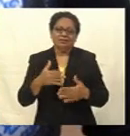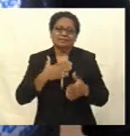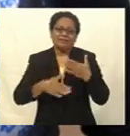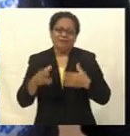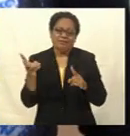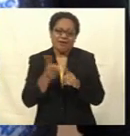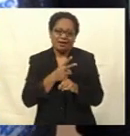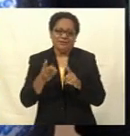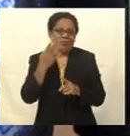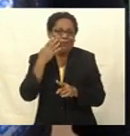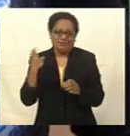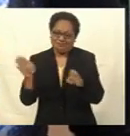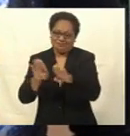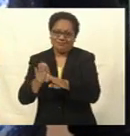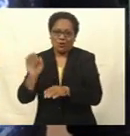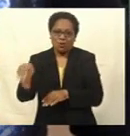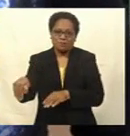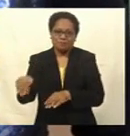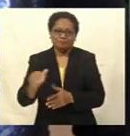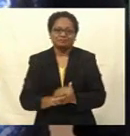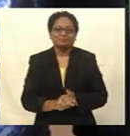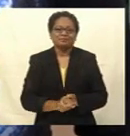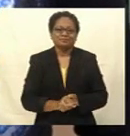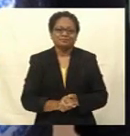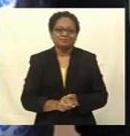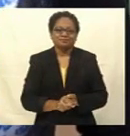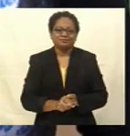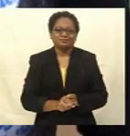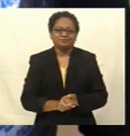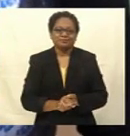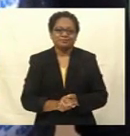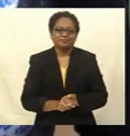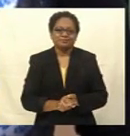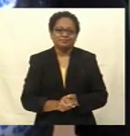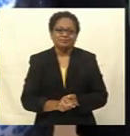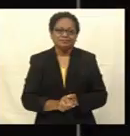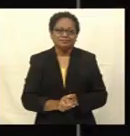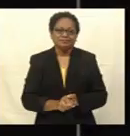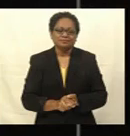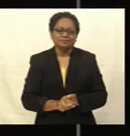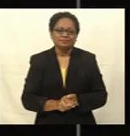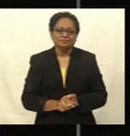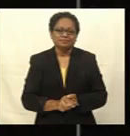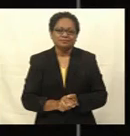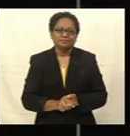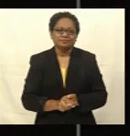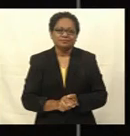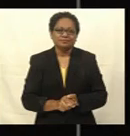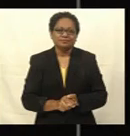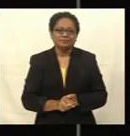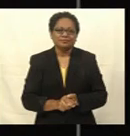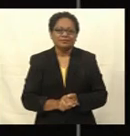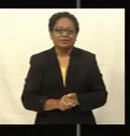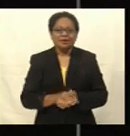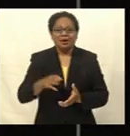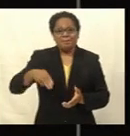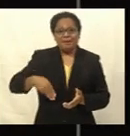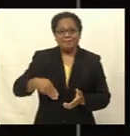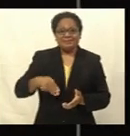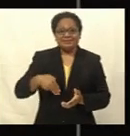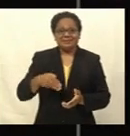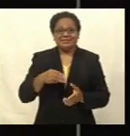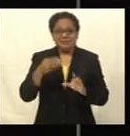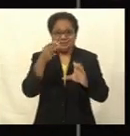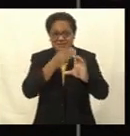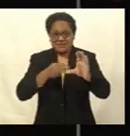some form of abuse. Christiana Uluwai, FBC News. Members of the media have time and again